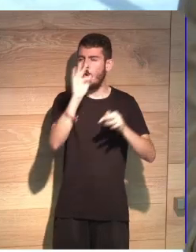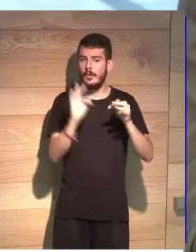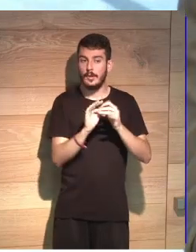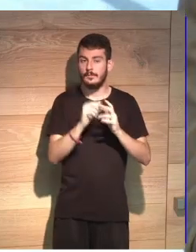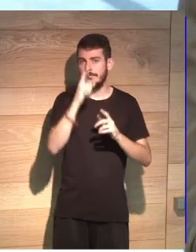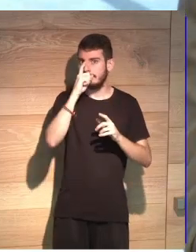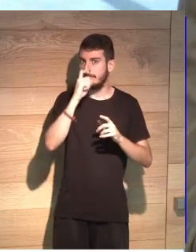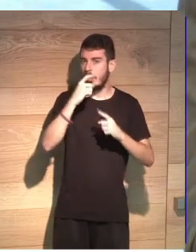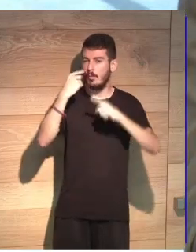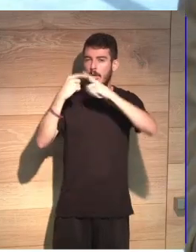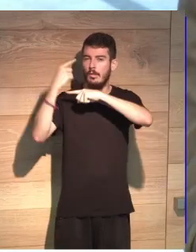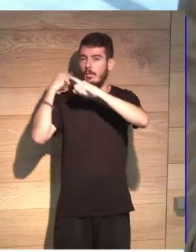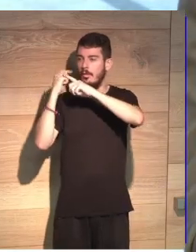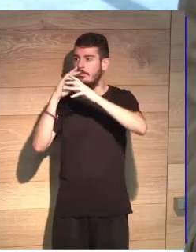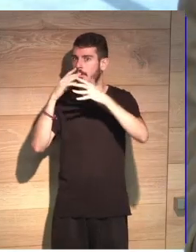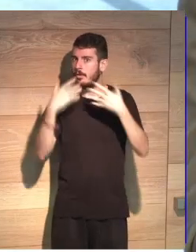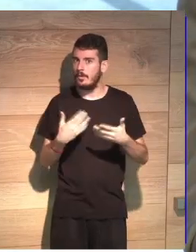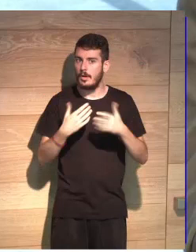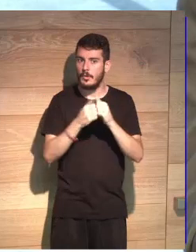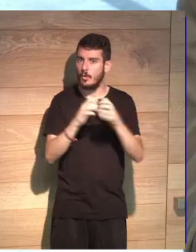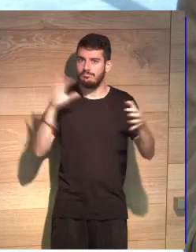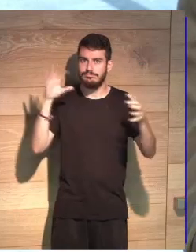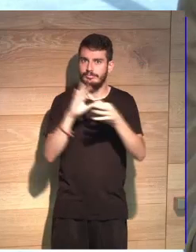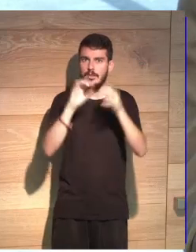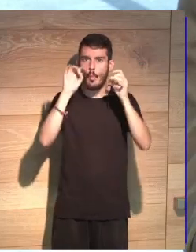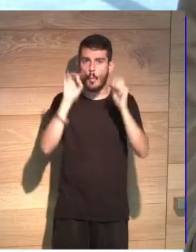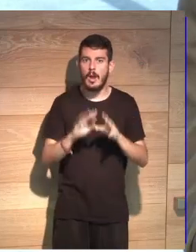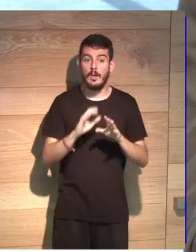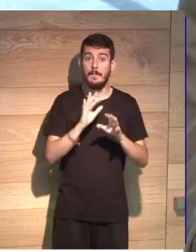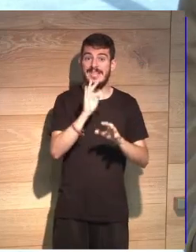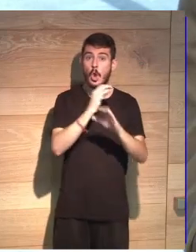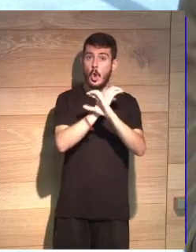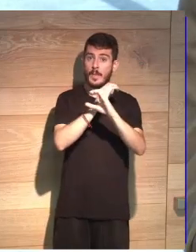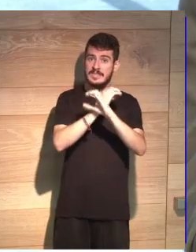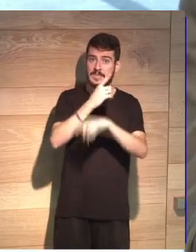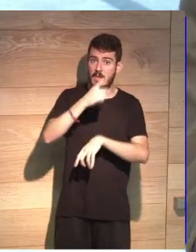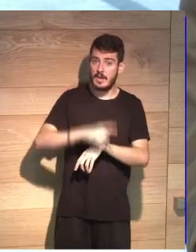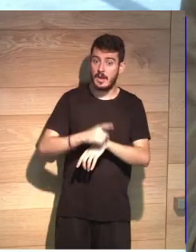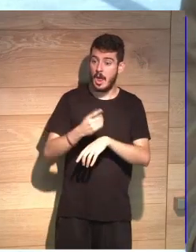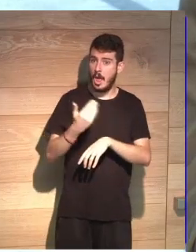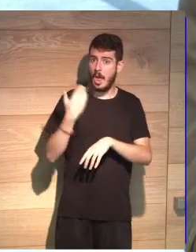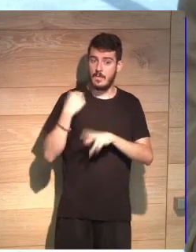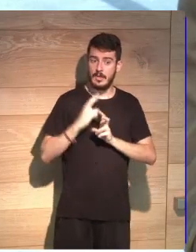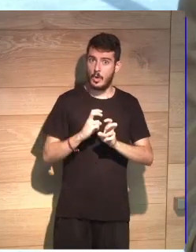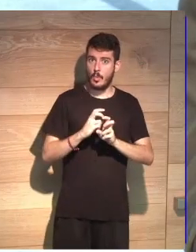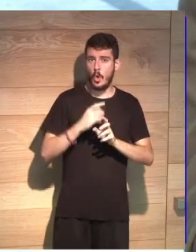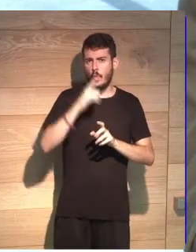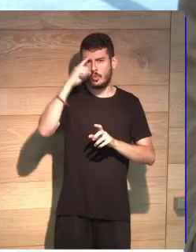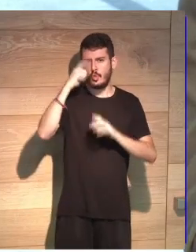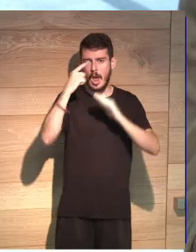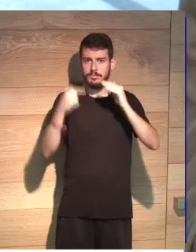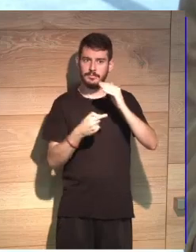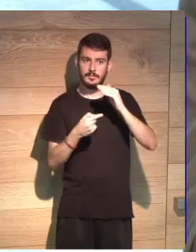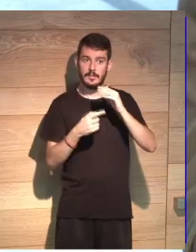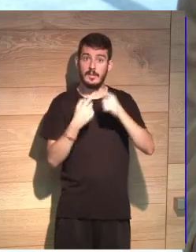do anything else. And this reminds me very clearly to the debate that's going on right now. The same thing happened with